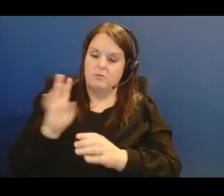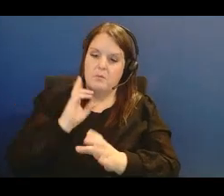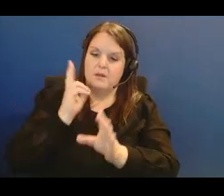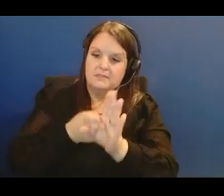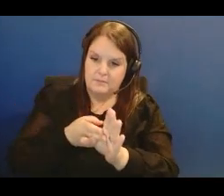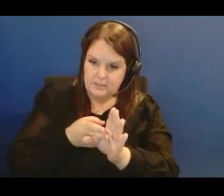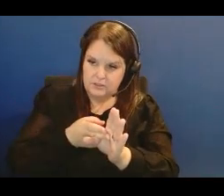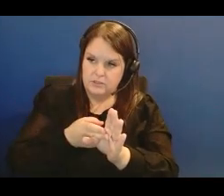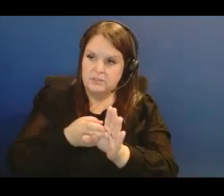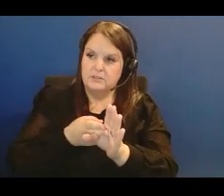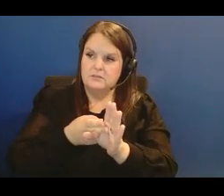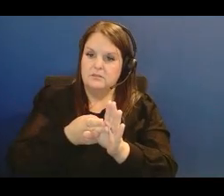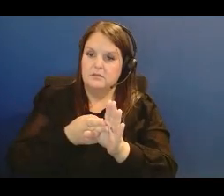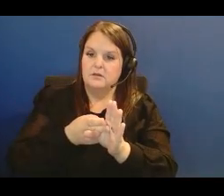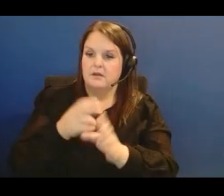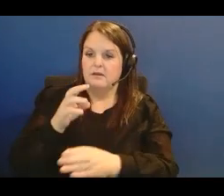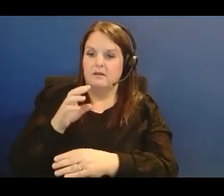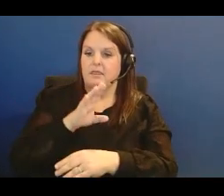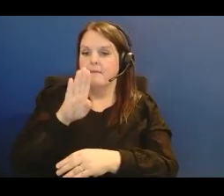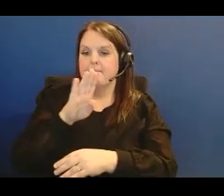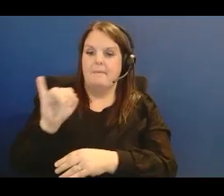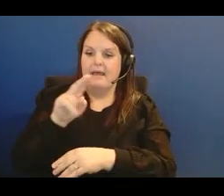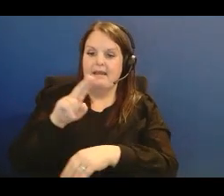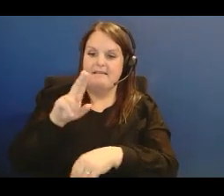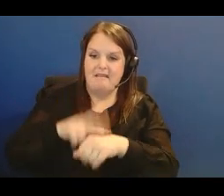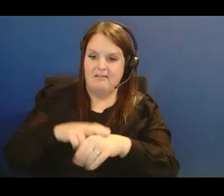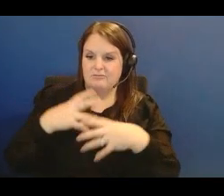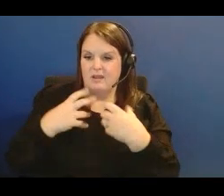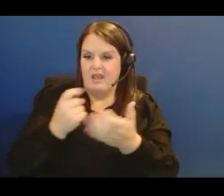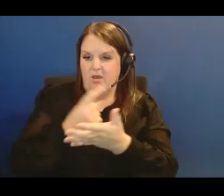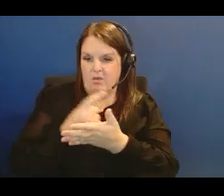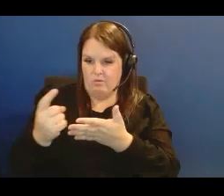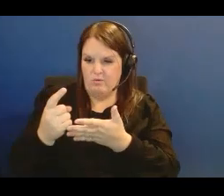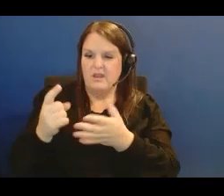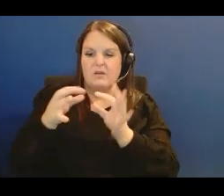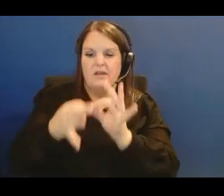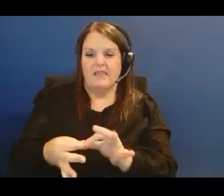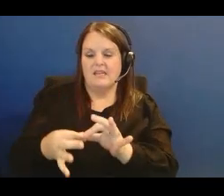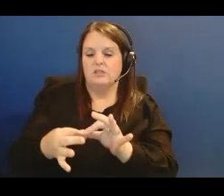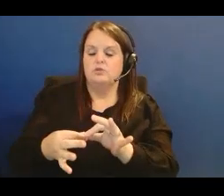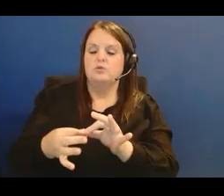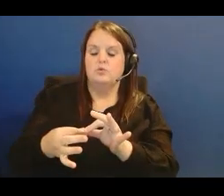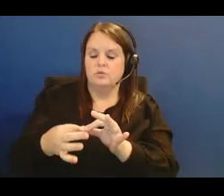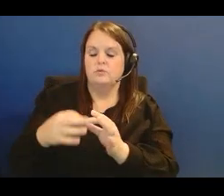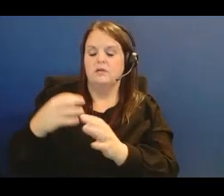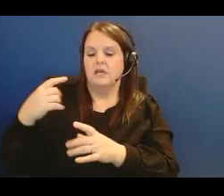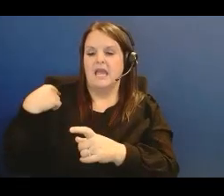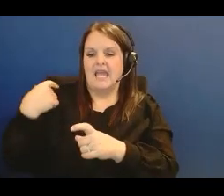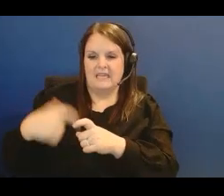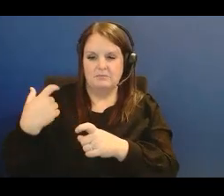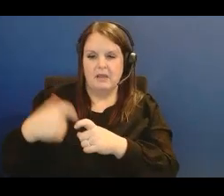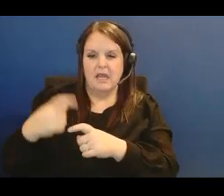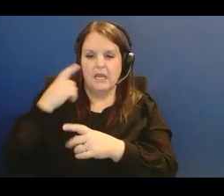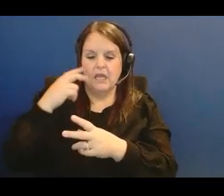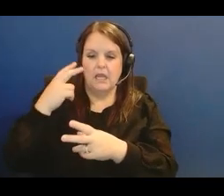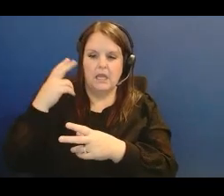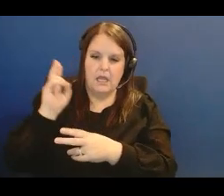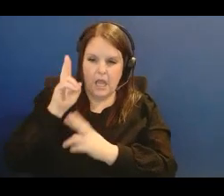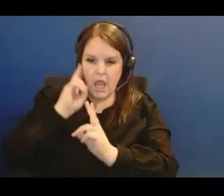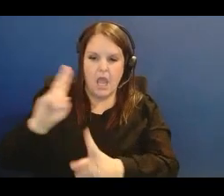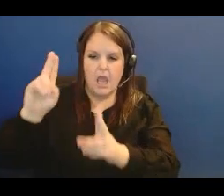participation in the Binational Health Week as part of Hispanic Heritage Month. It was hosted by the